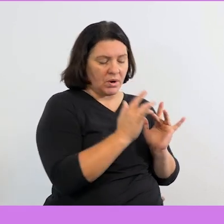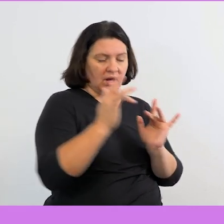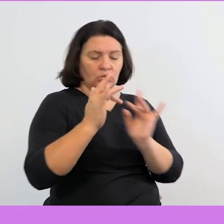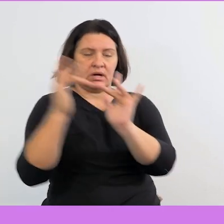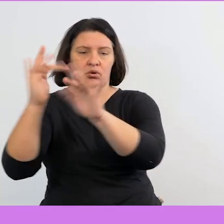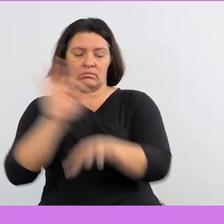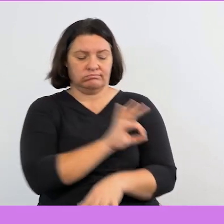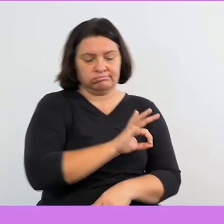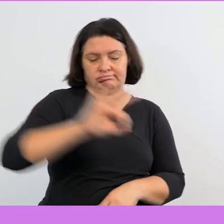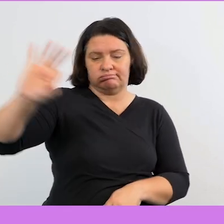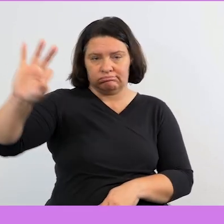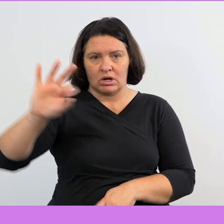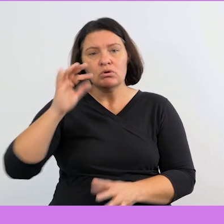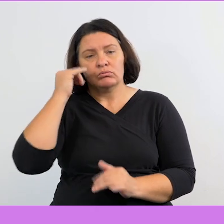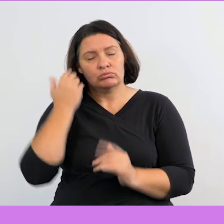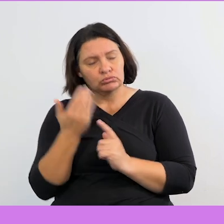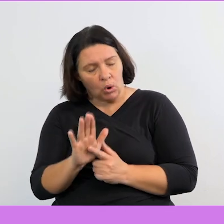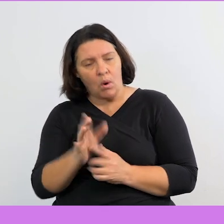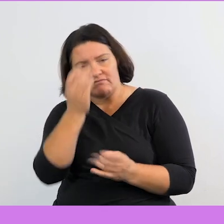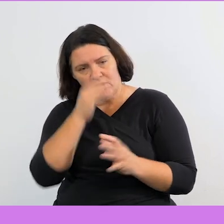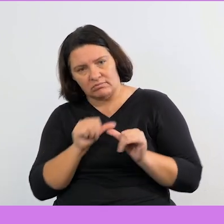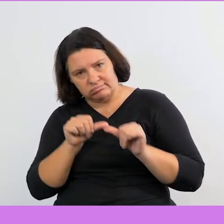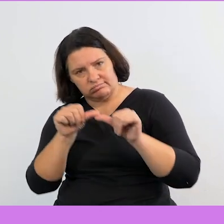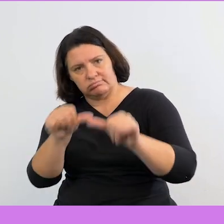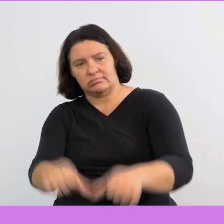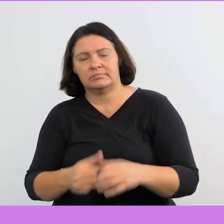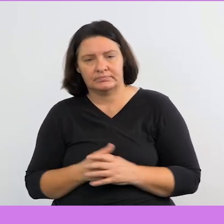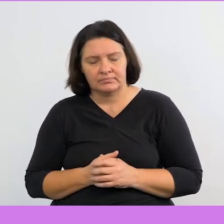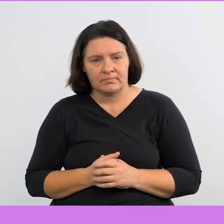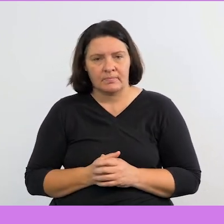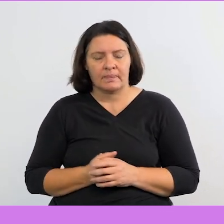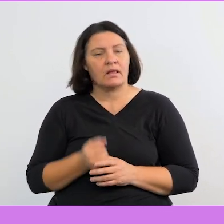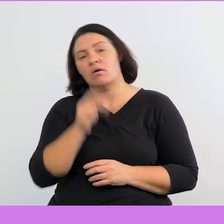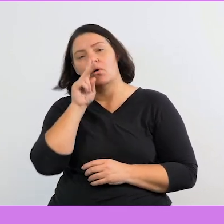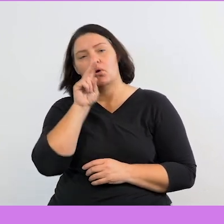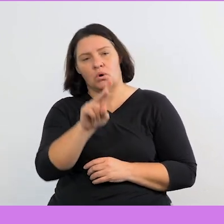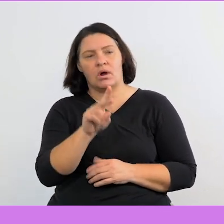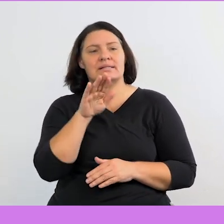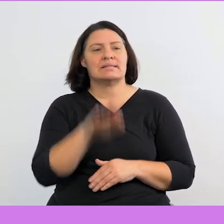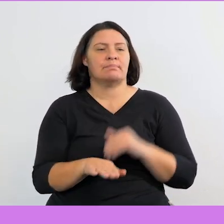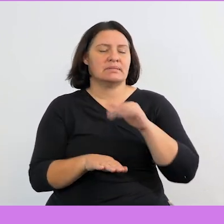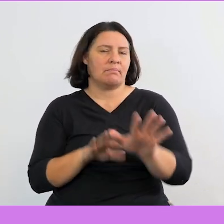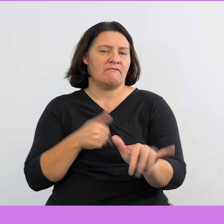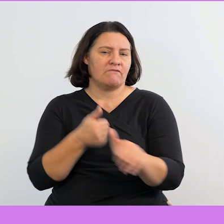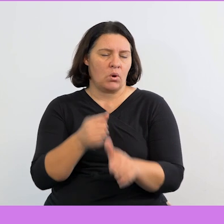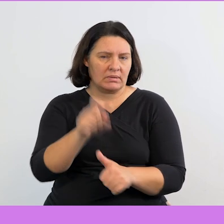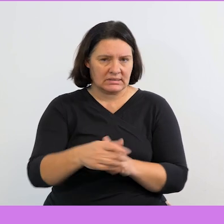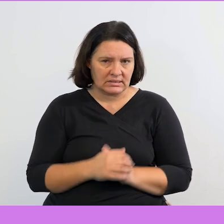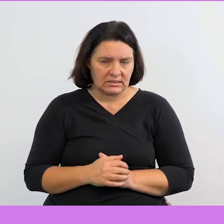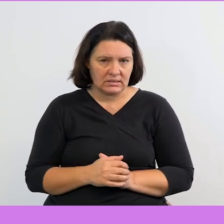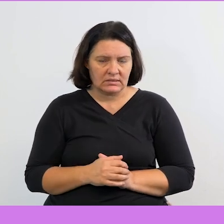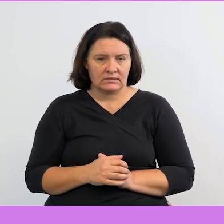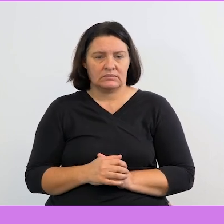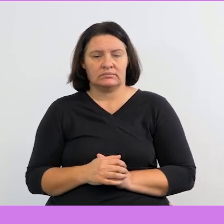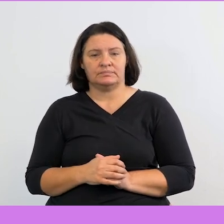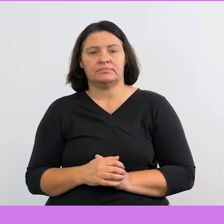the continuous nature of that data. So that is line graph. So let's quickly look at the steps, right, to follow.